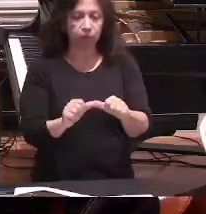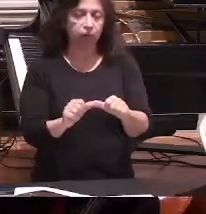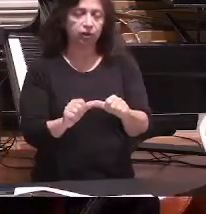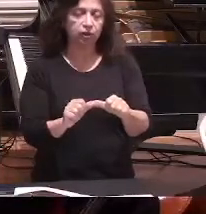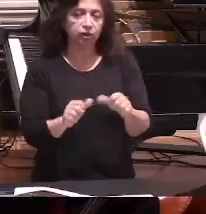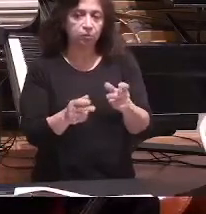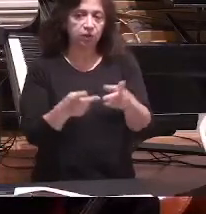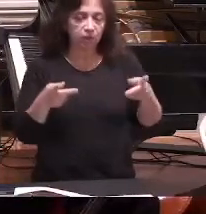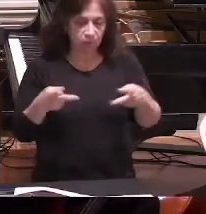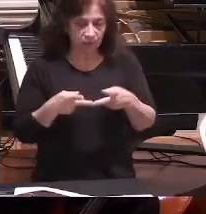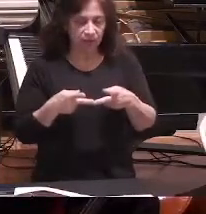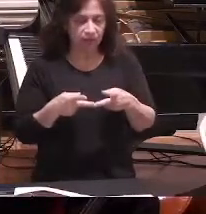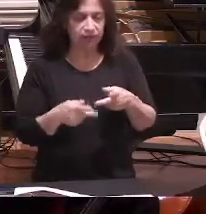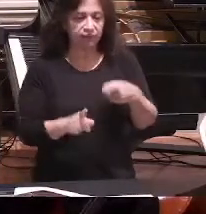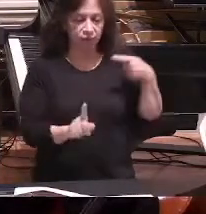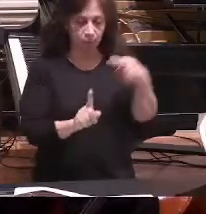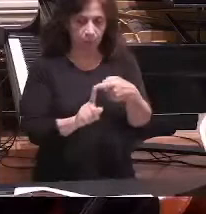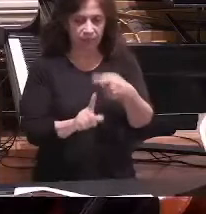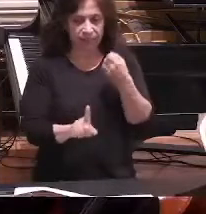purpose, impact, and love.